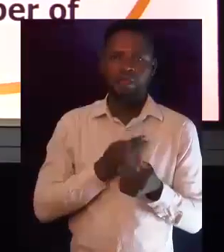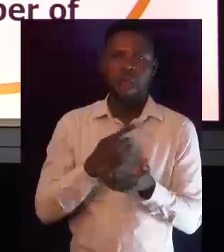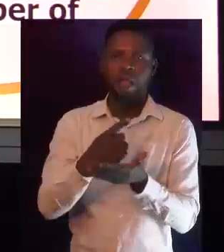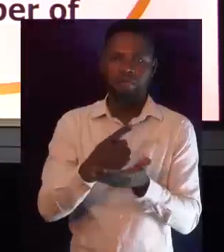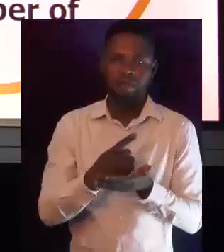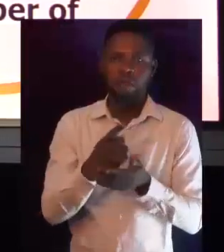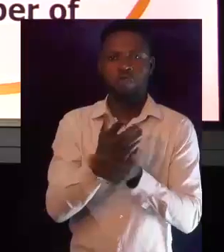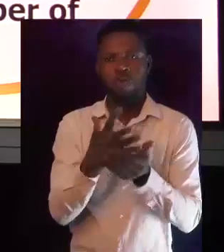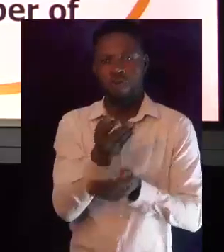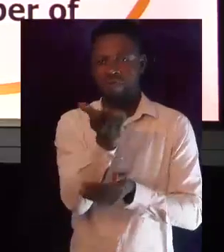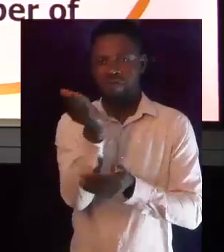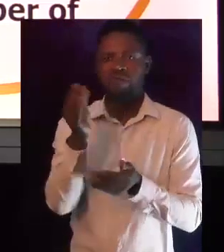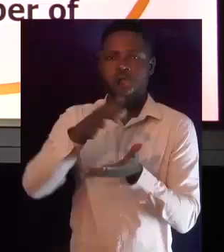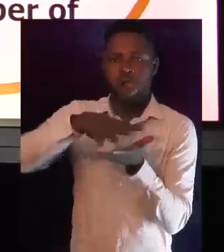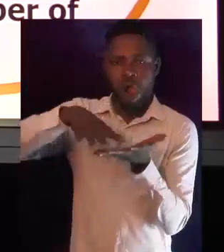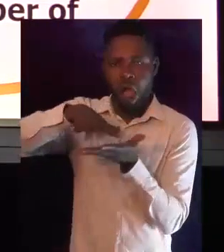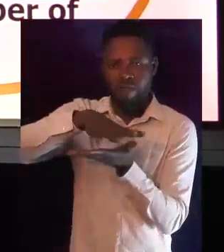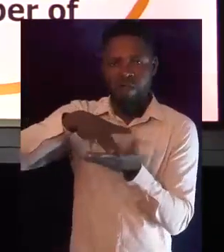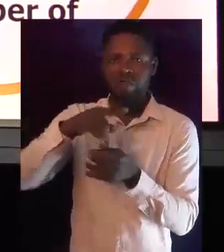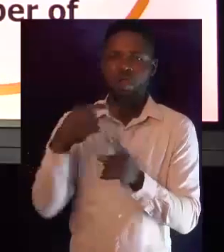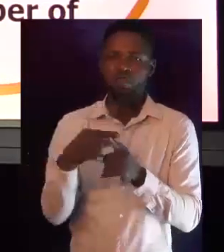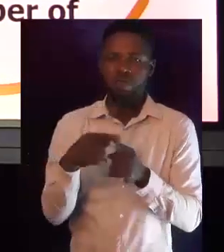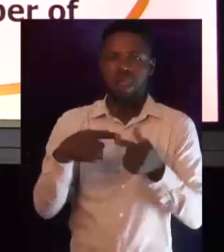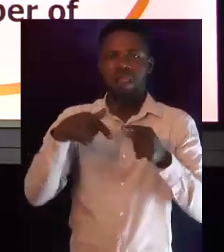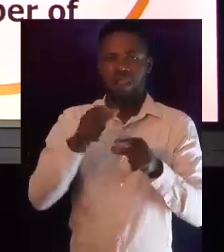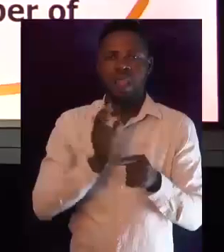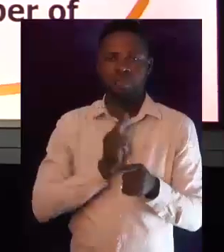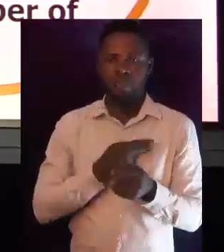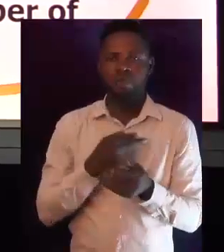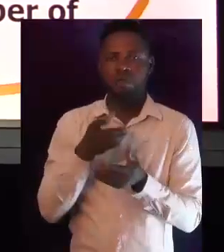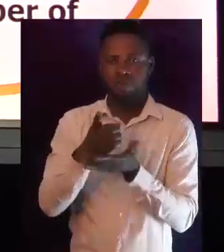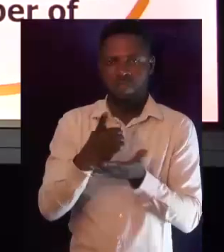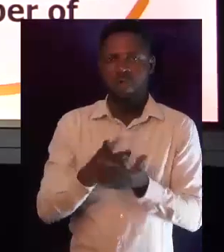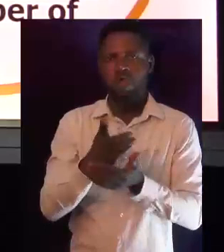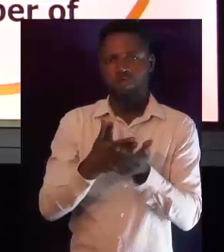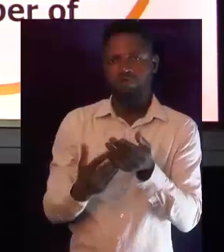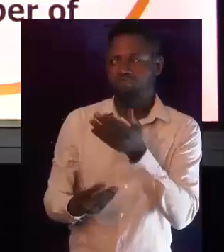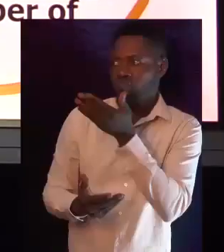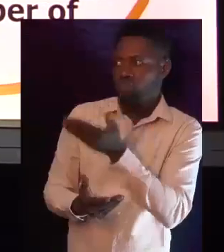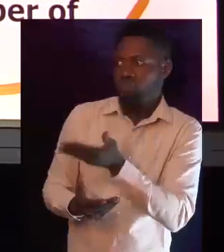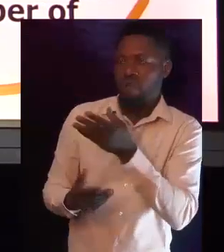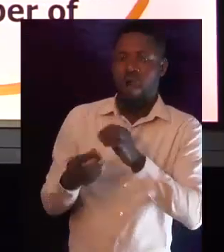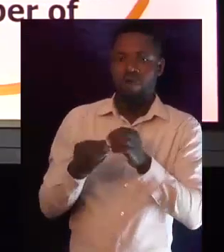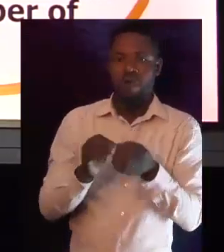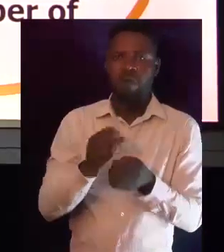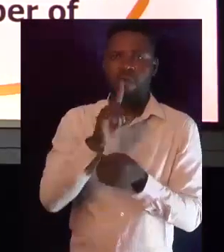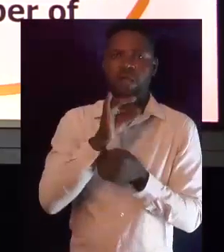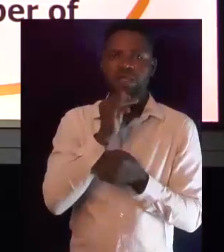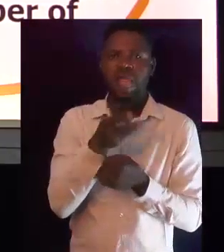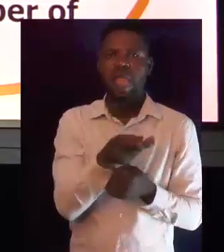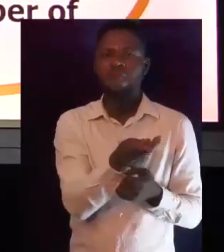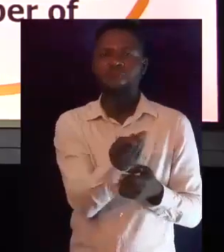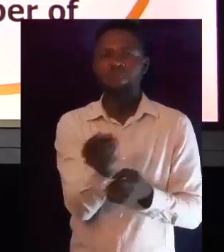Let's discuss some of these confusing words. Let us discuss some of these confusing words. The first one